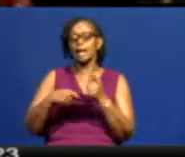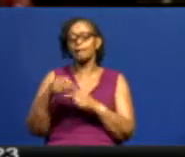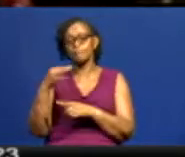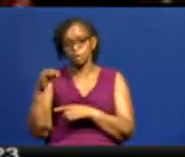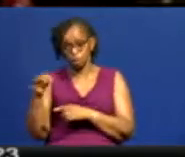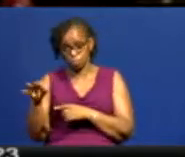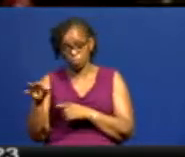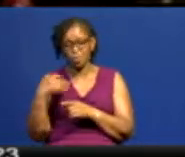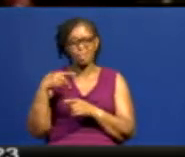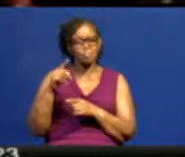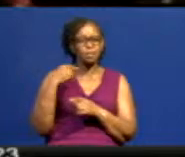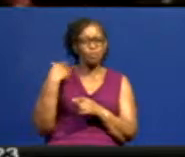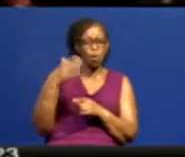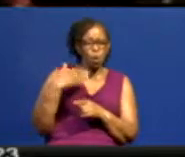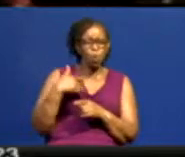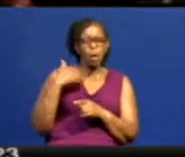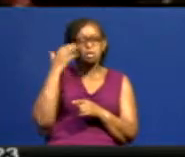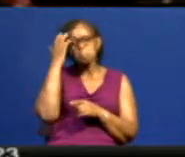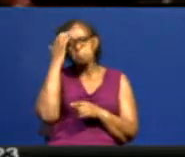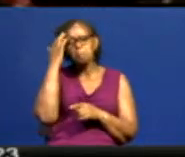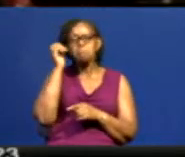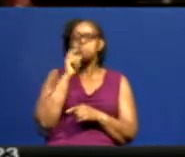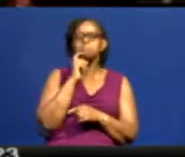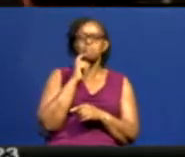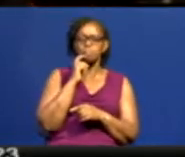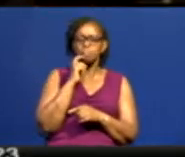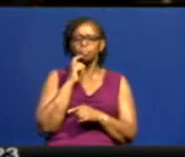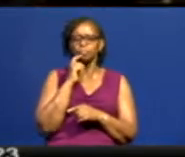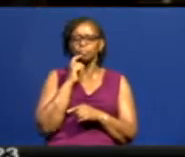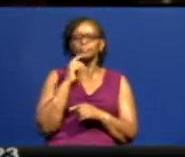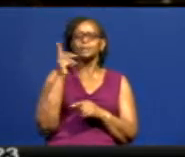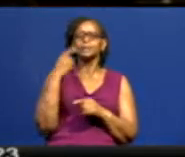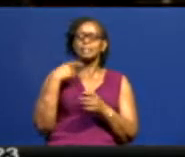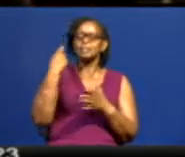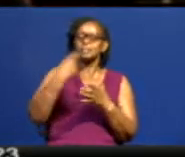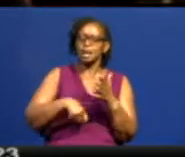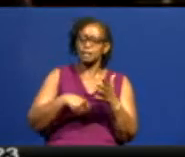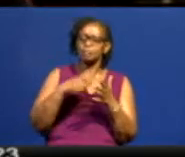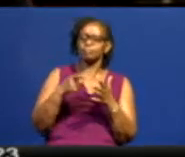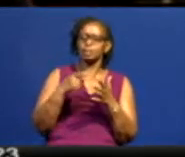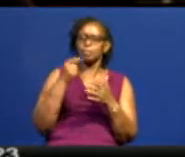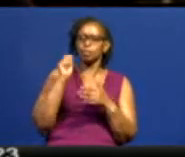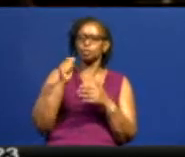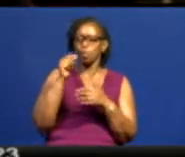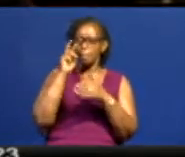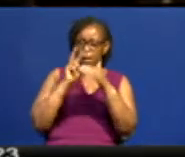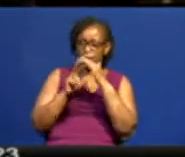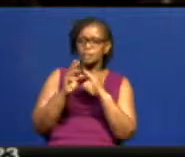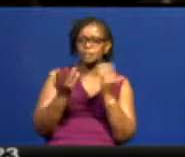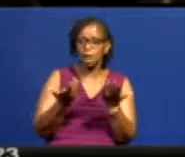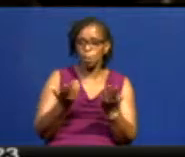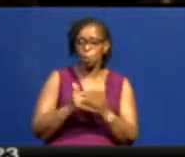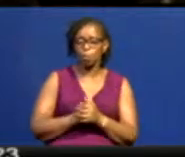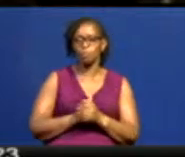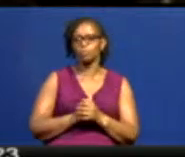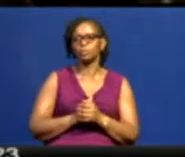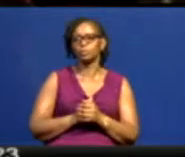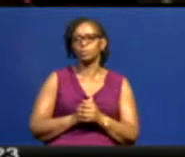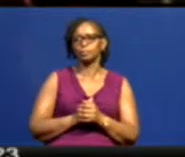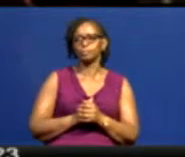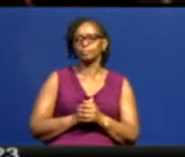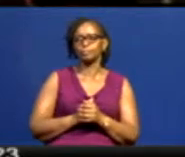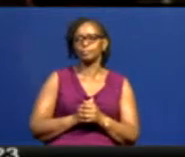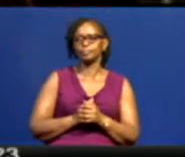consider the tax regime and its predictability. Second, Mr. Speaker, this